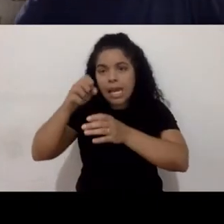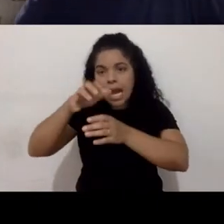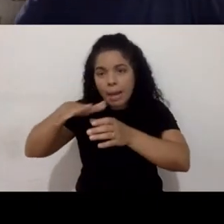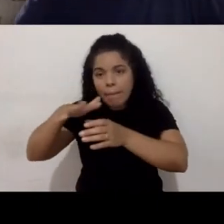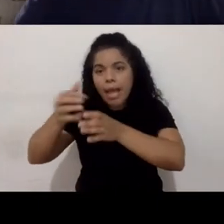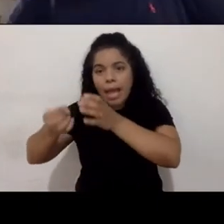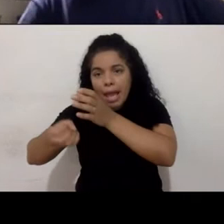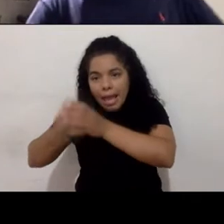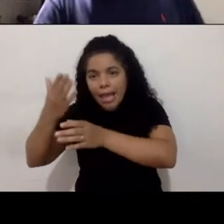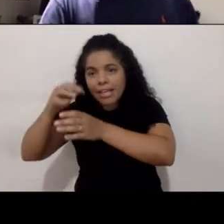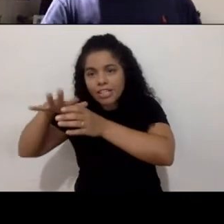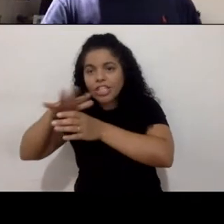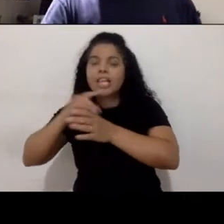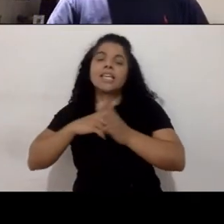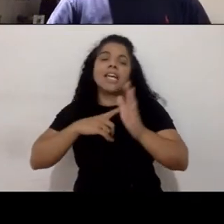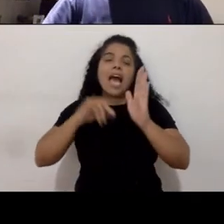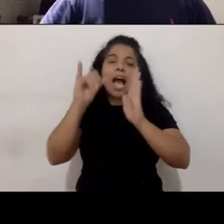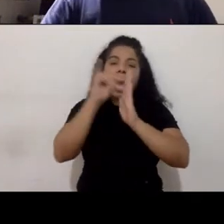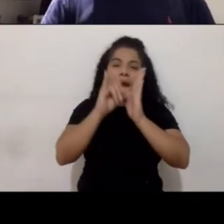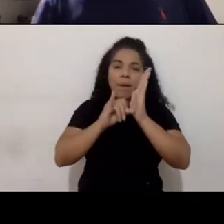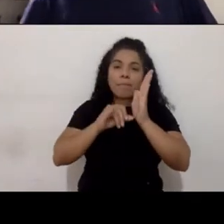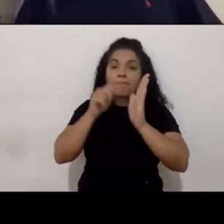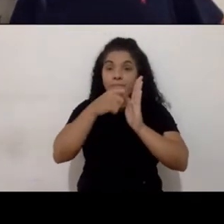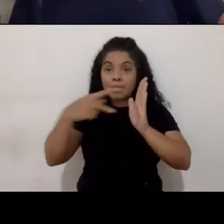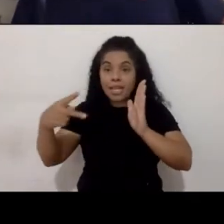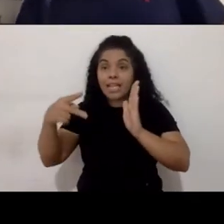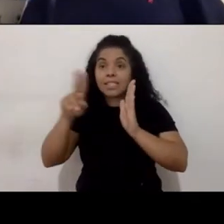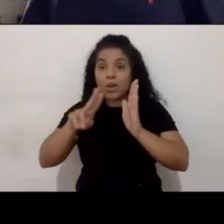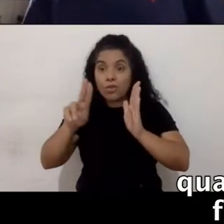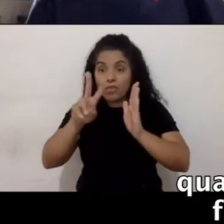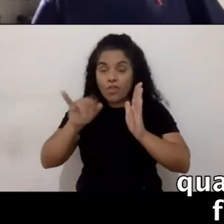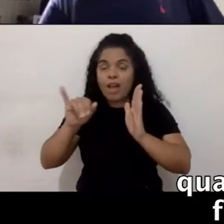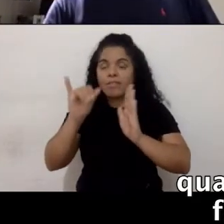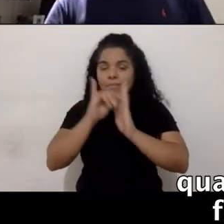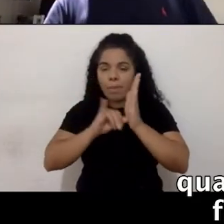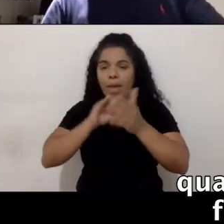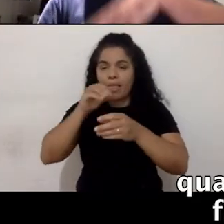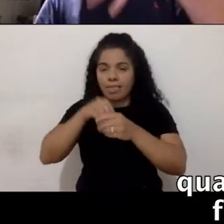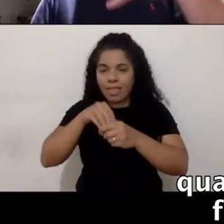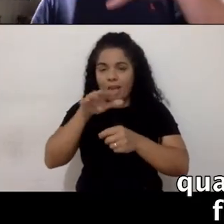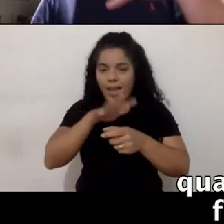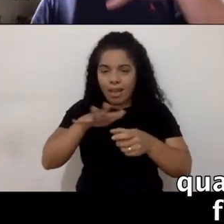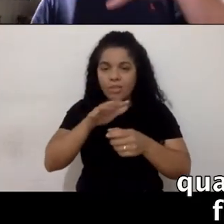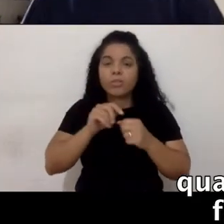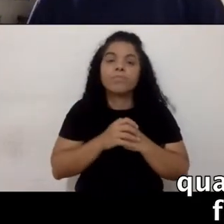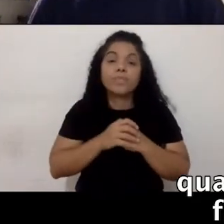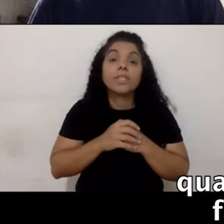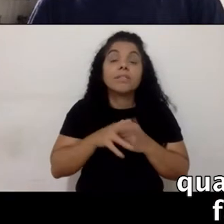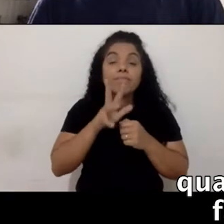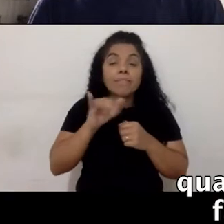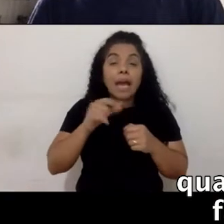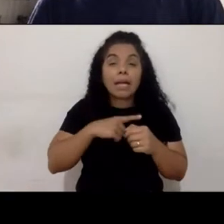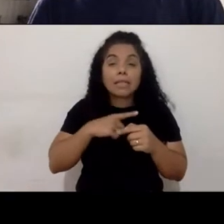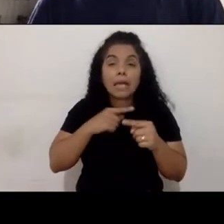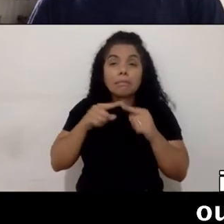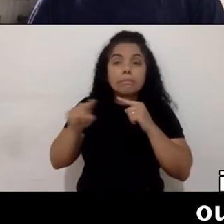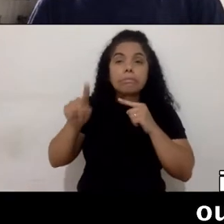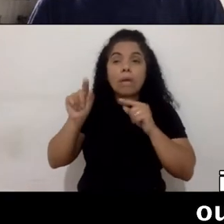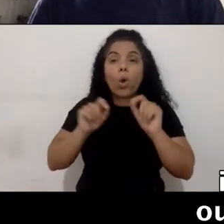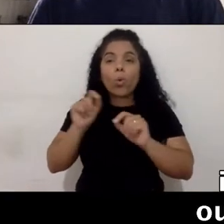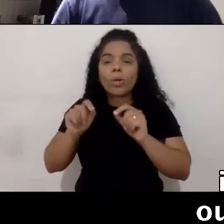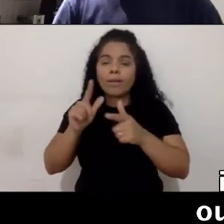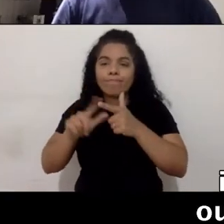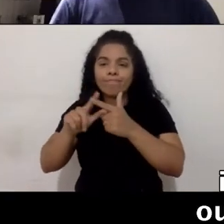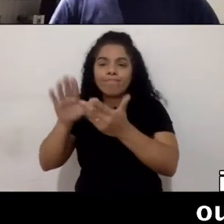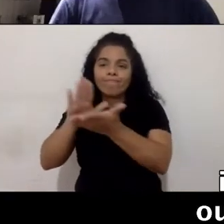create friction for productivity. So for those application teams, when they find that they need to make changes or add things, or